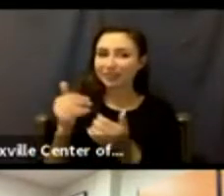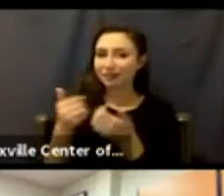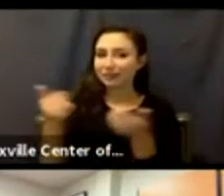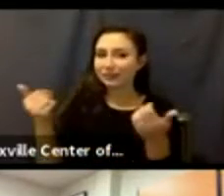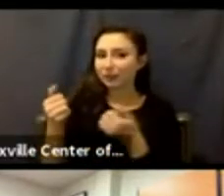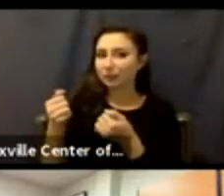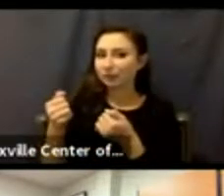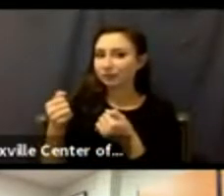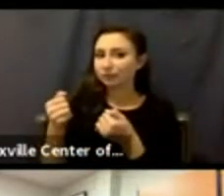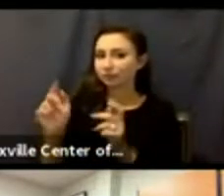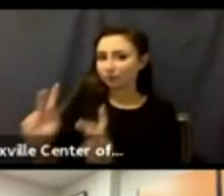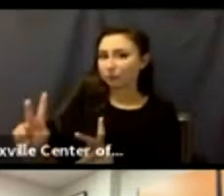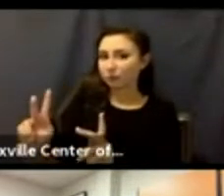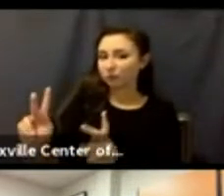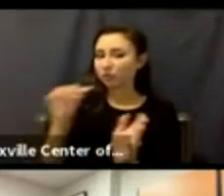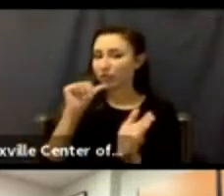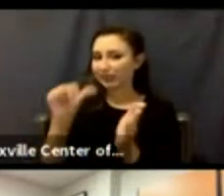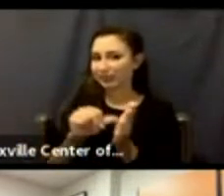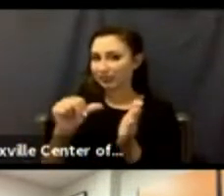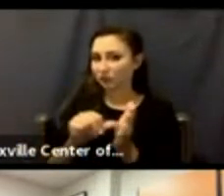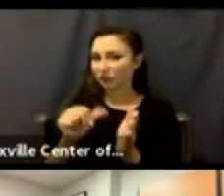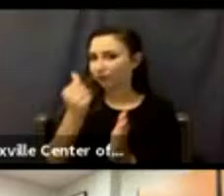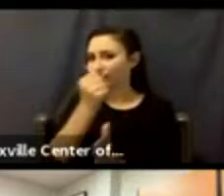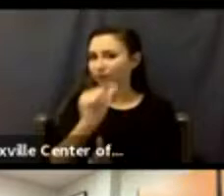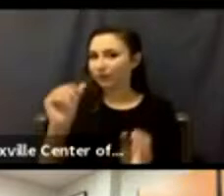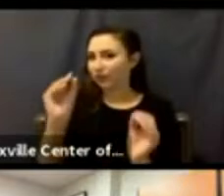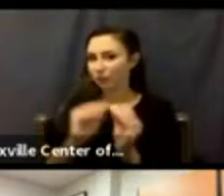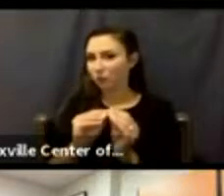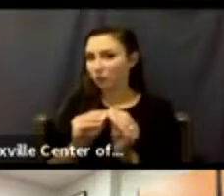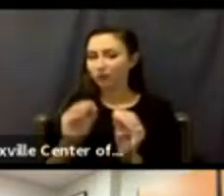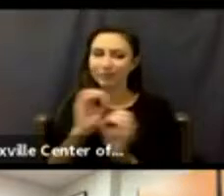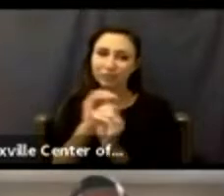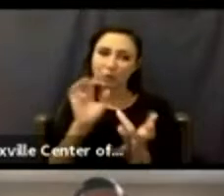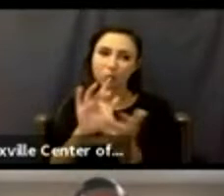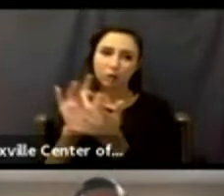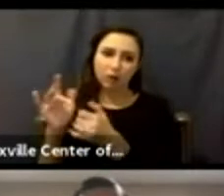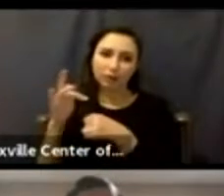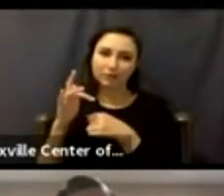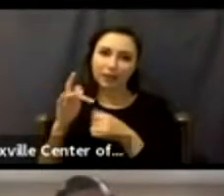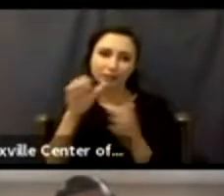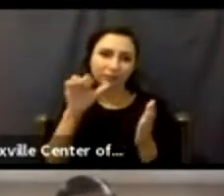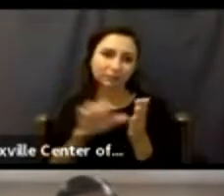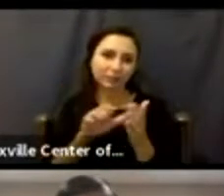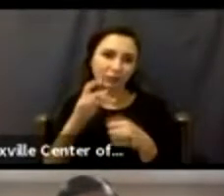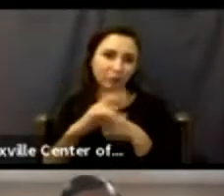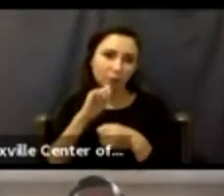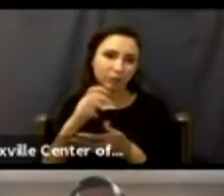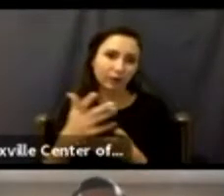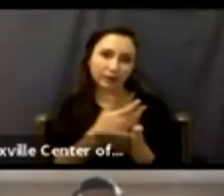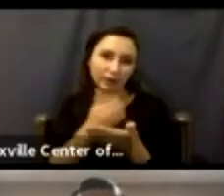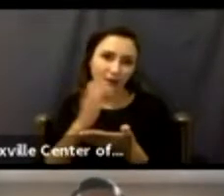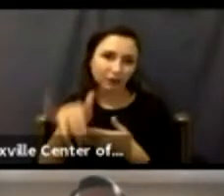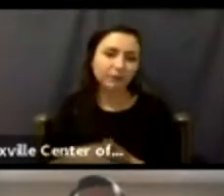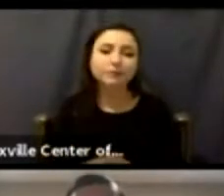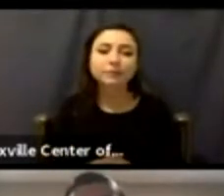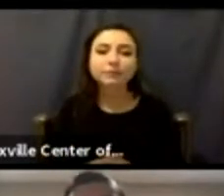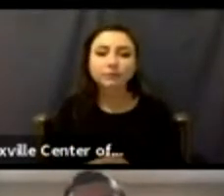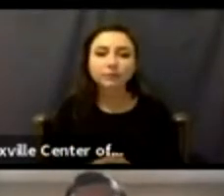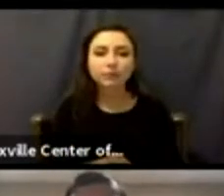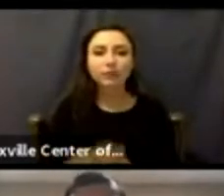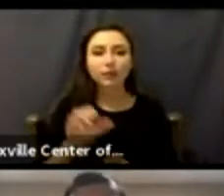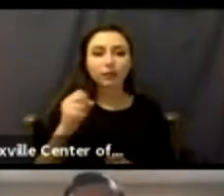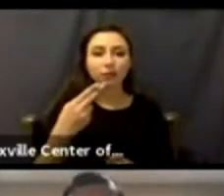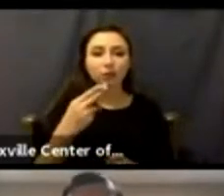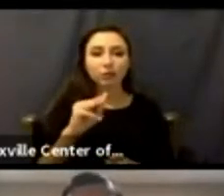anymore. And there's no contact letters available since we're not gathering those. So Dr. Buchanan, with schools